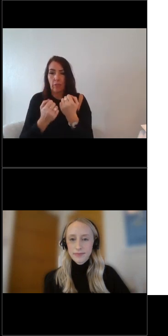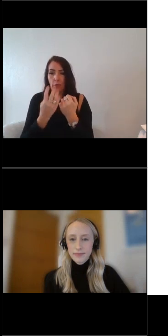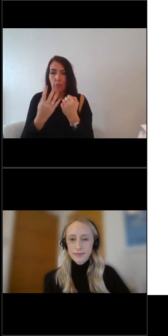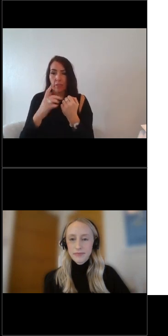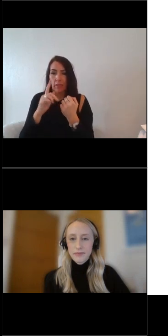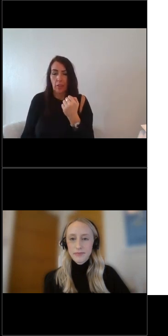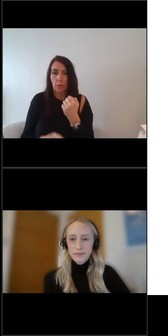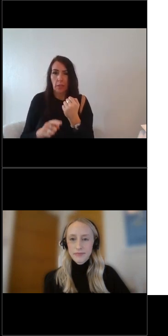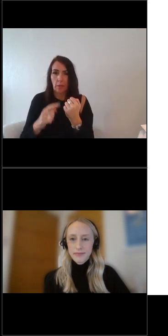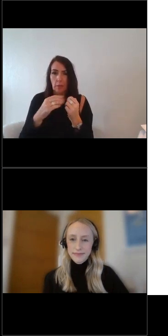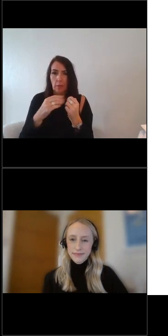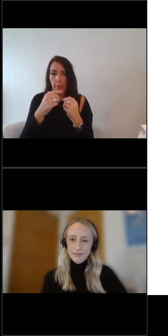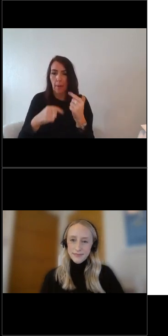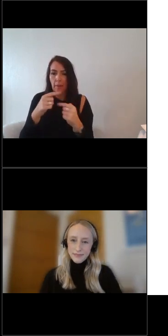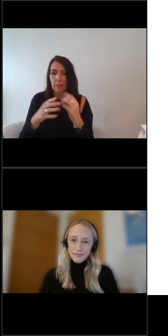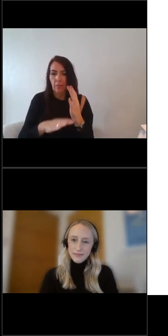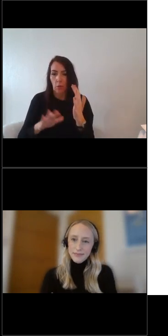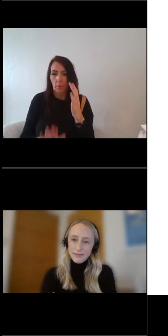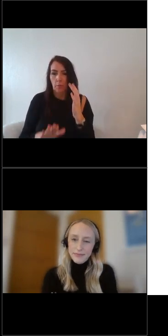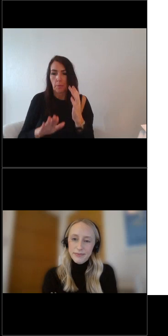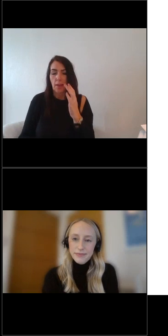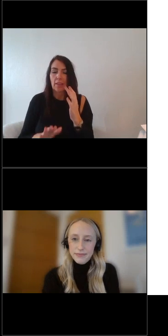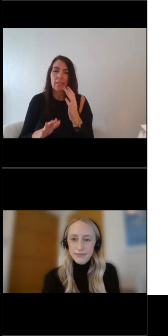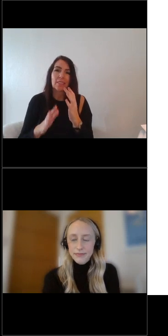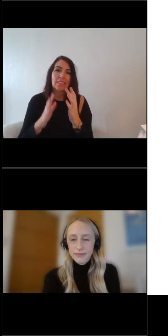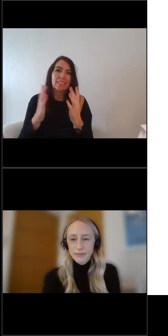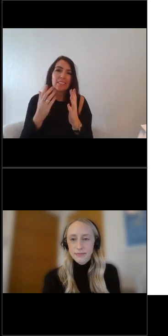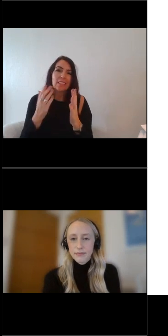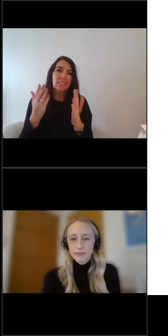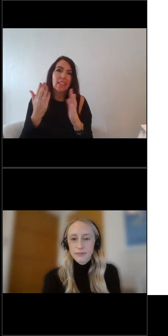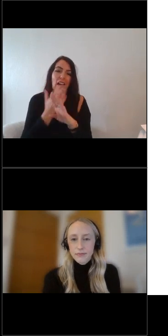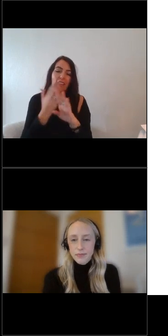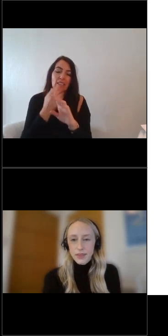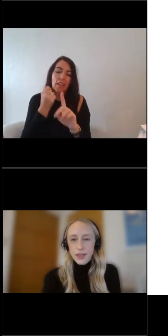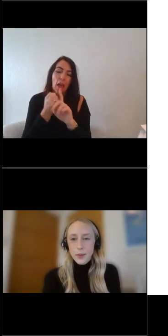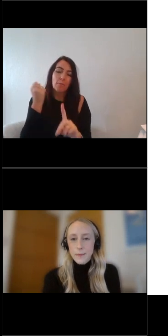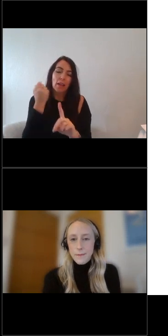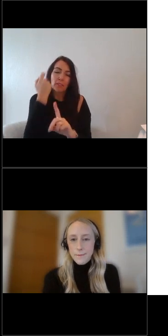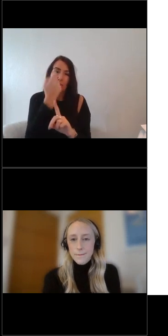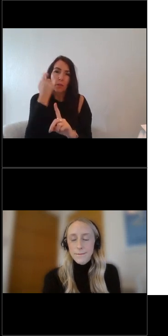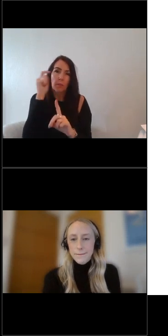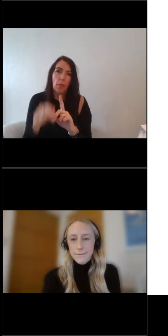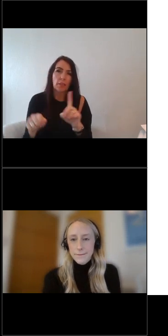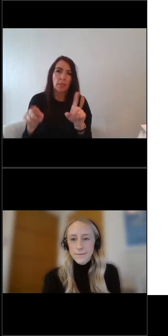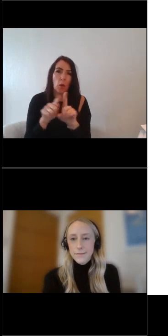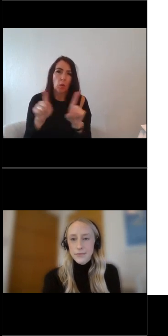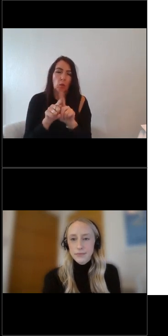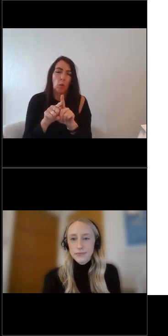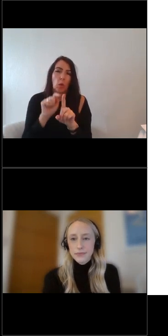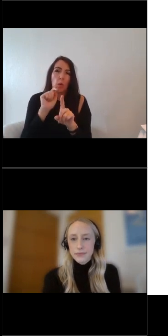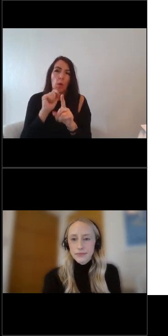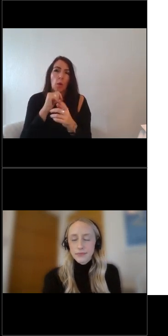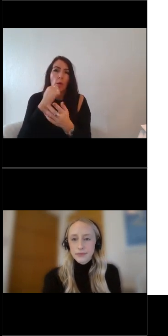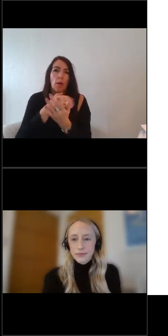45,000 miles. So I think there'll be an element of hidden impact, yeah, that's to be considered, but there'll also be an element of